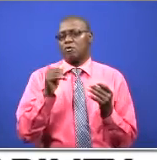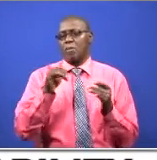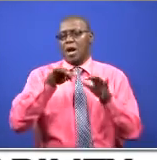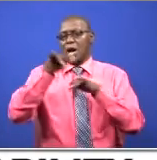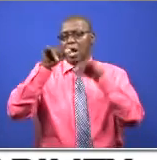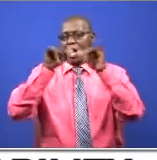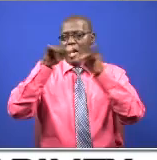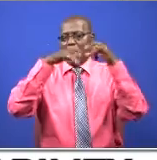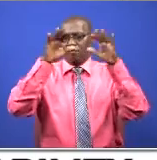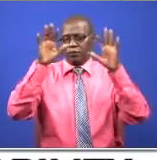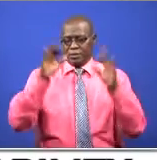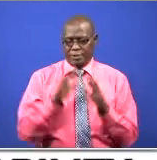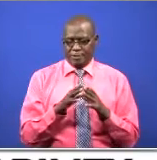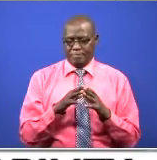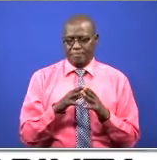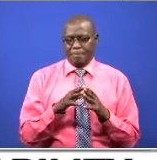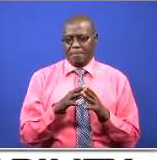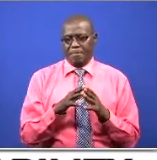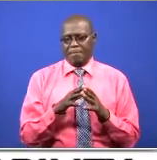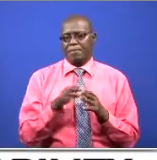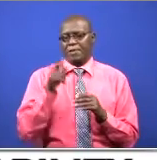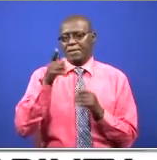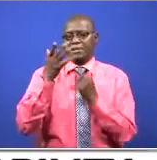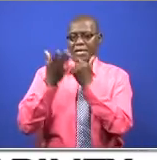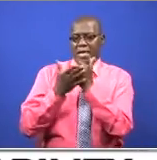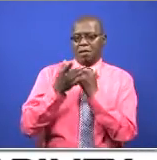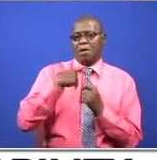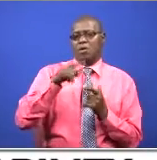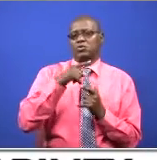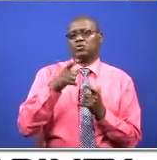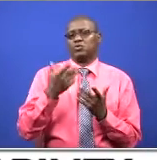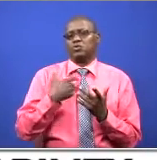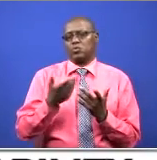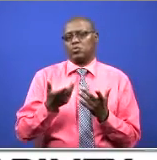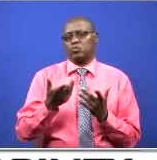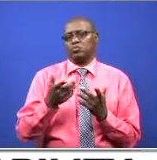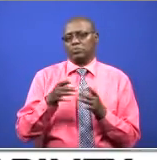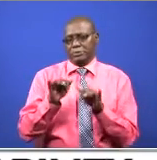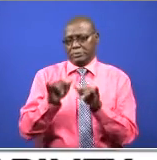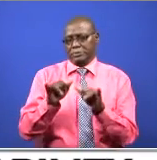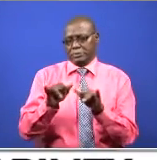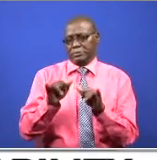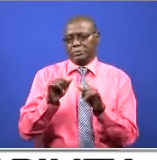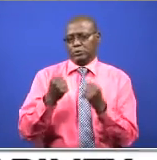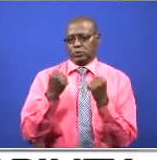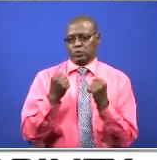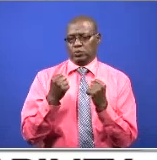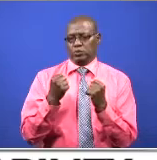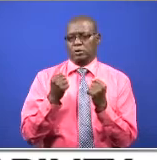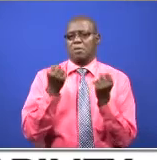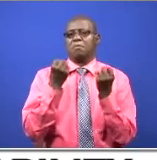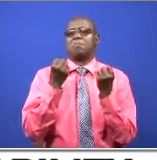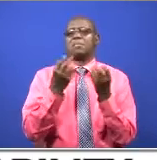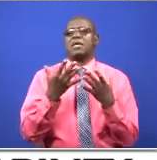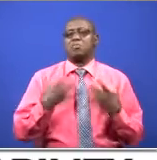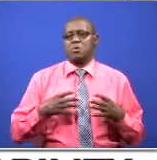So that has helped us to hold in. And so many people, especially right